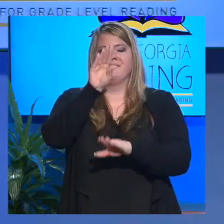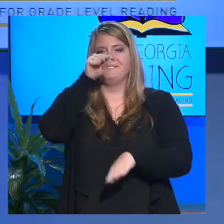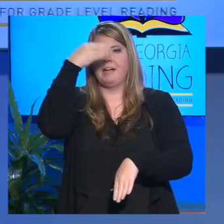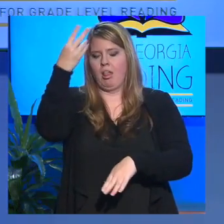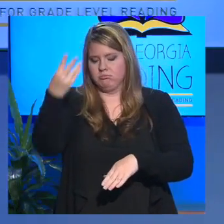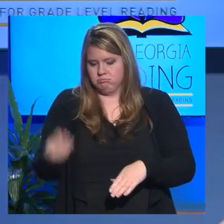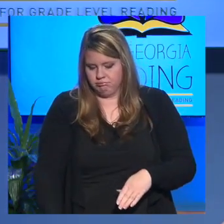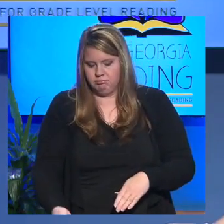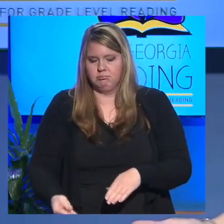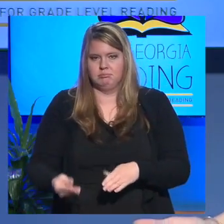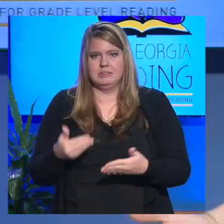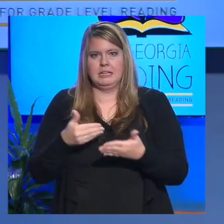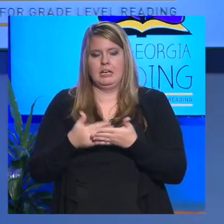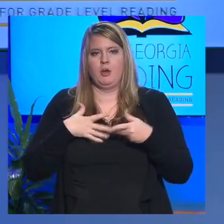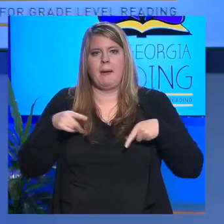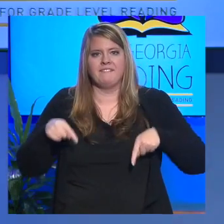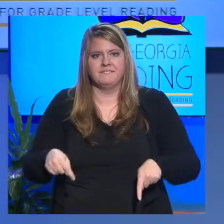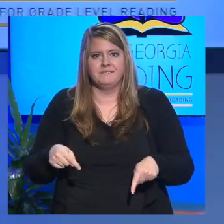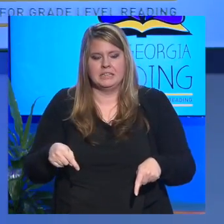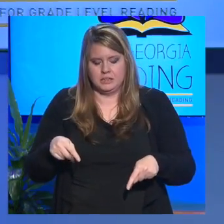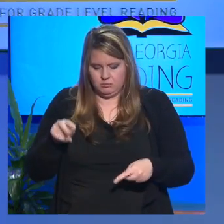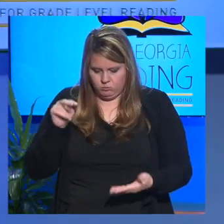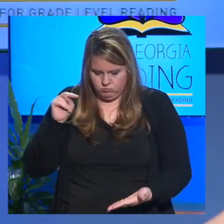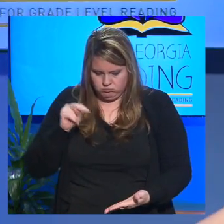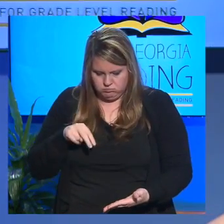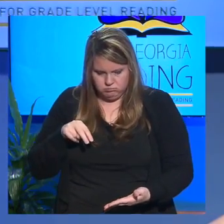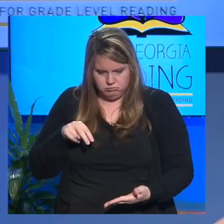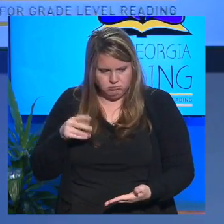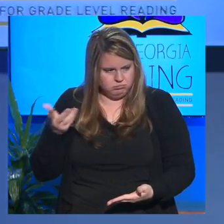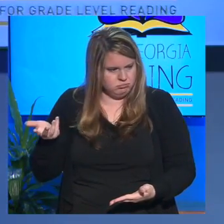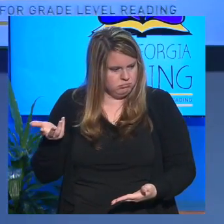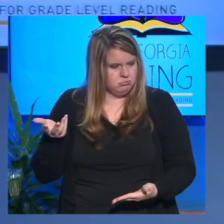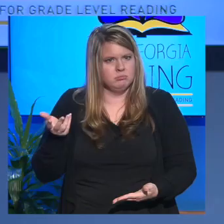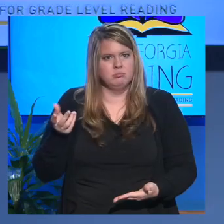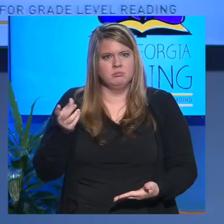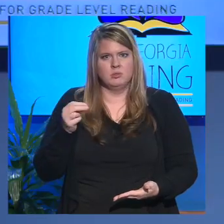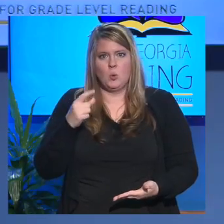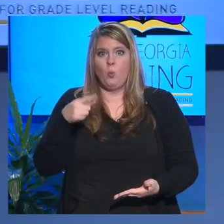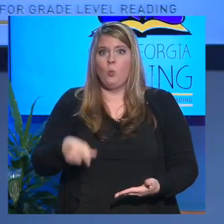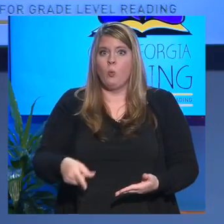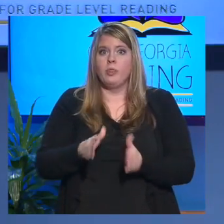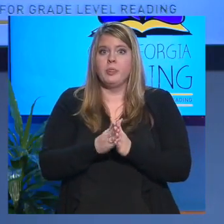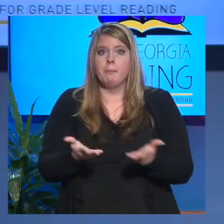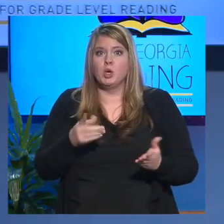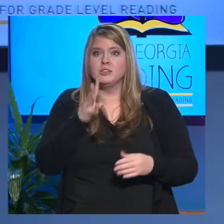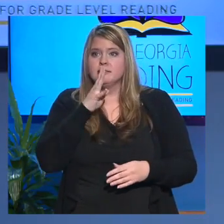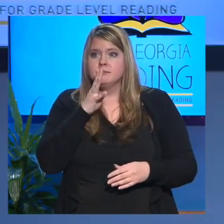feet. What do you think I said? You looking for me?